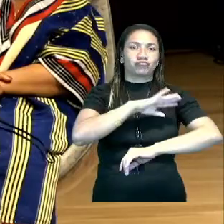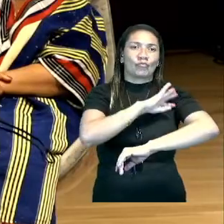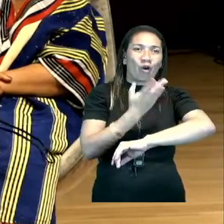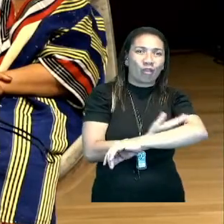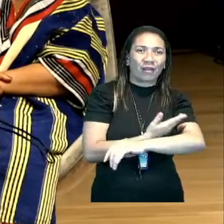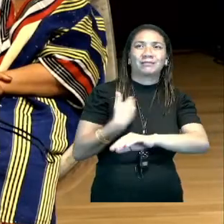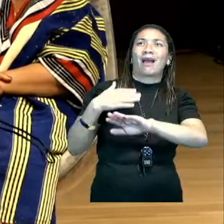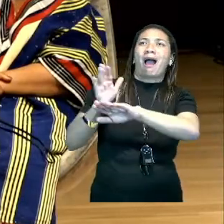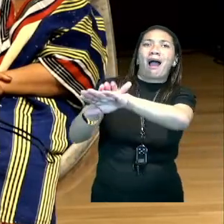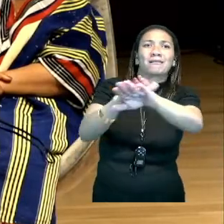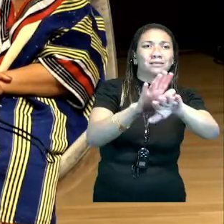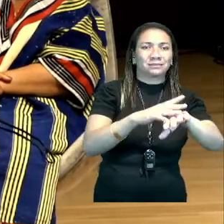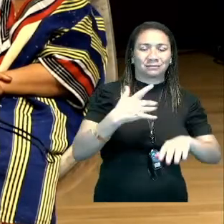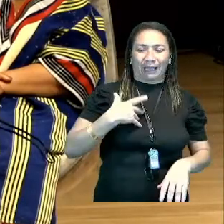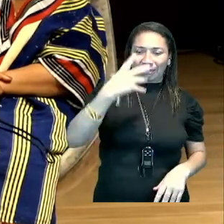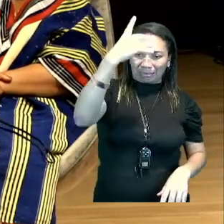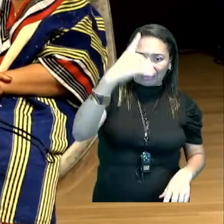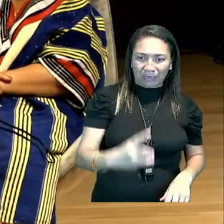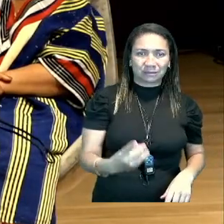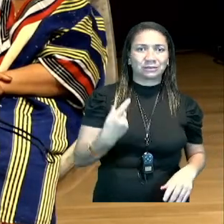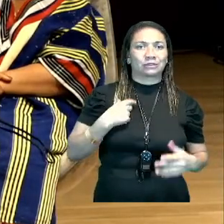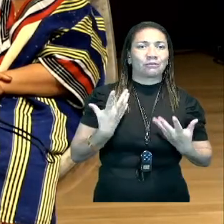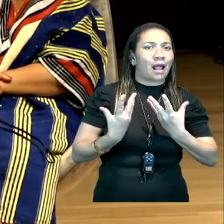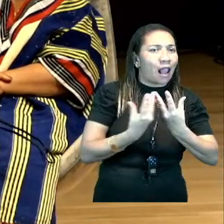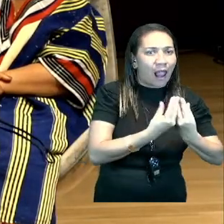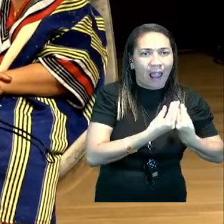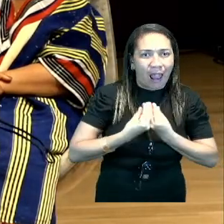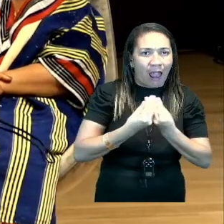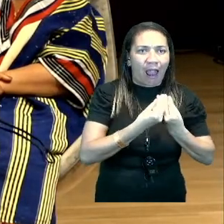spaces of power and of decision making.